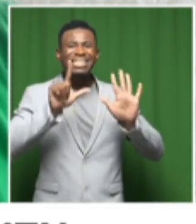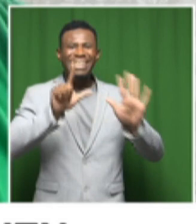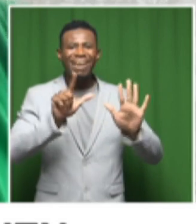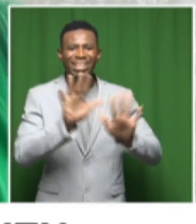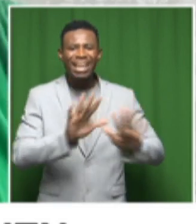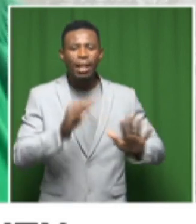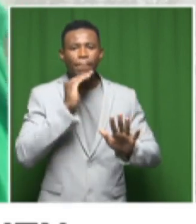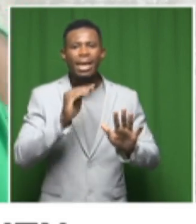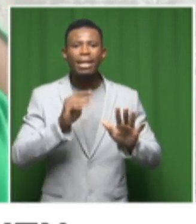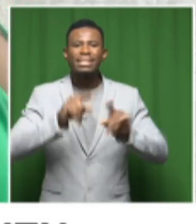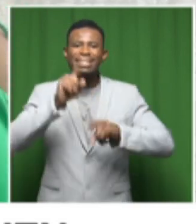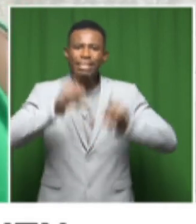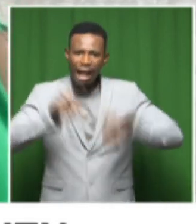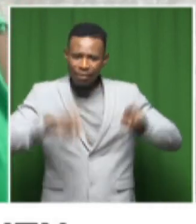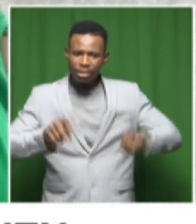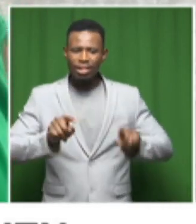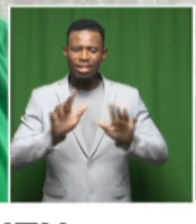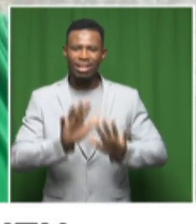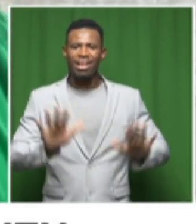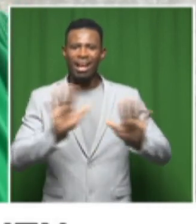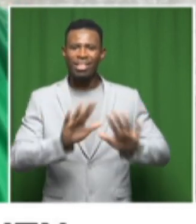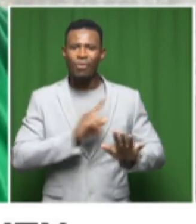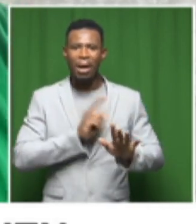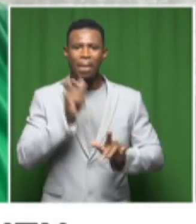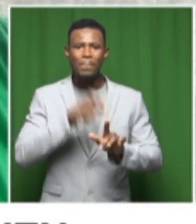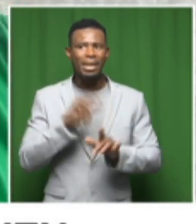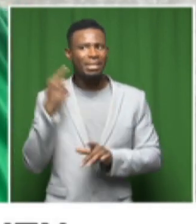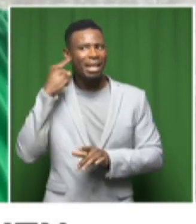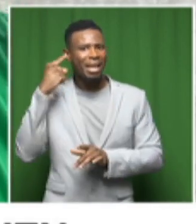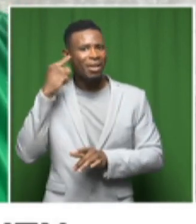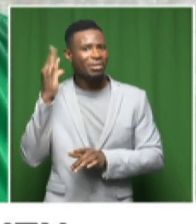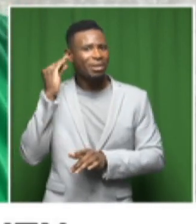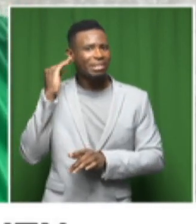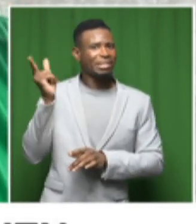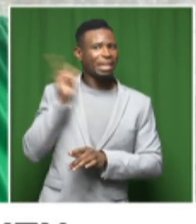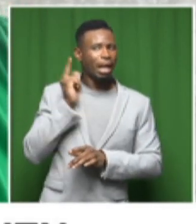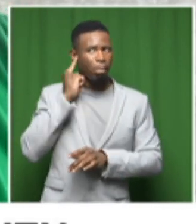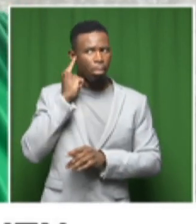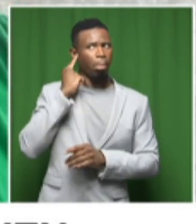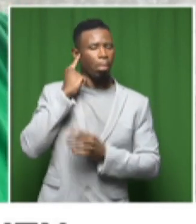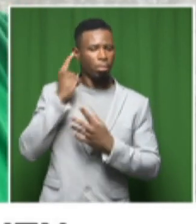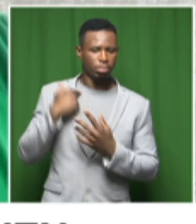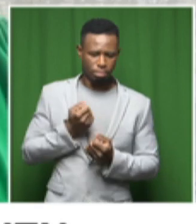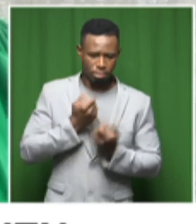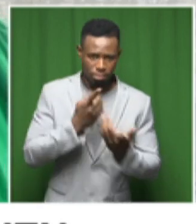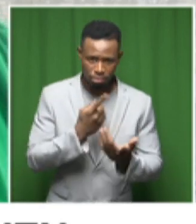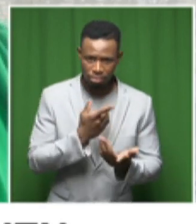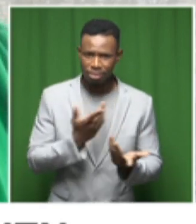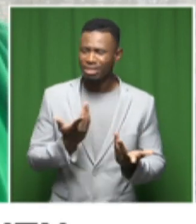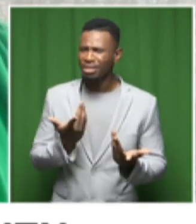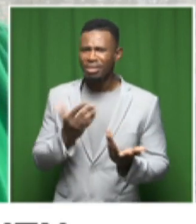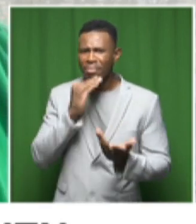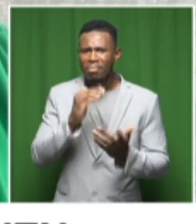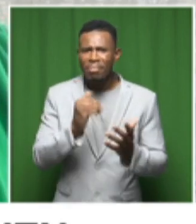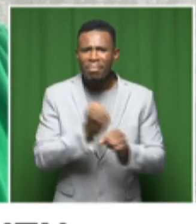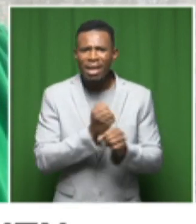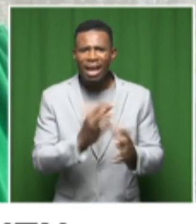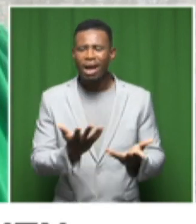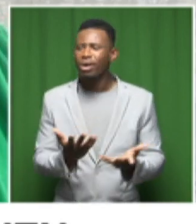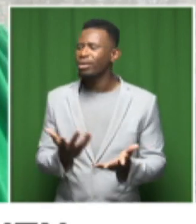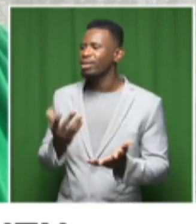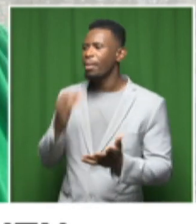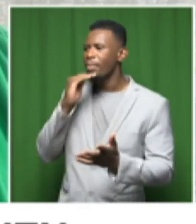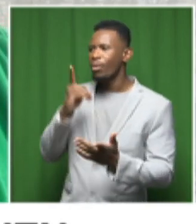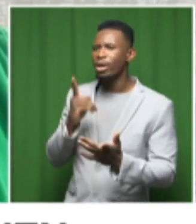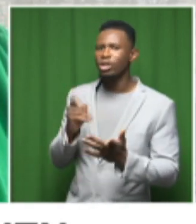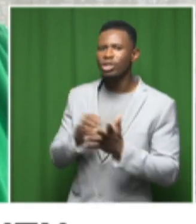it, special and not predictable? No, it's about adding, just adding a twist.